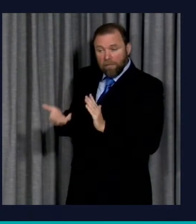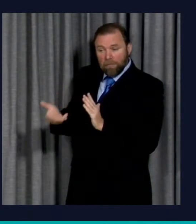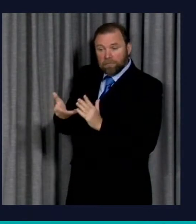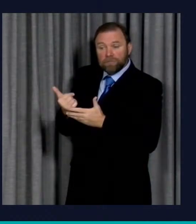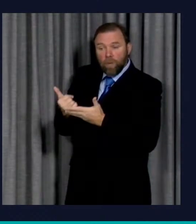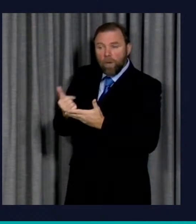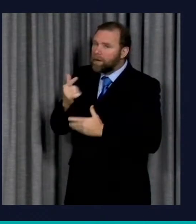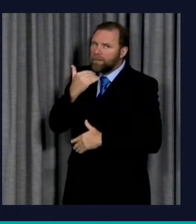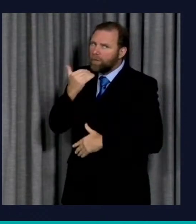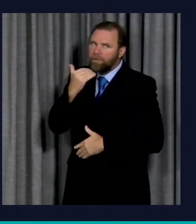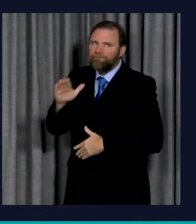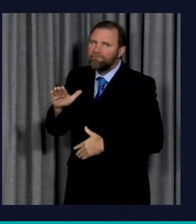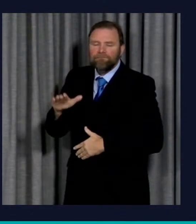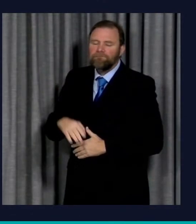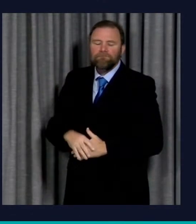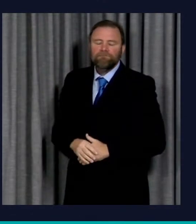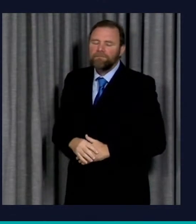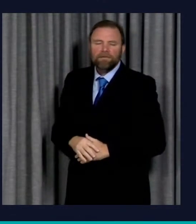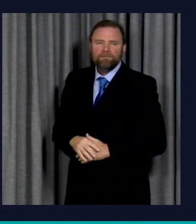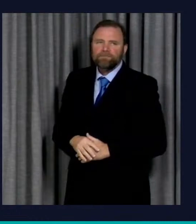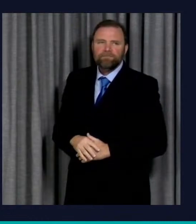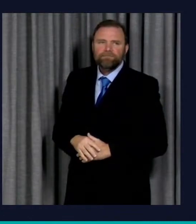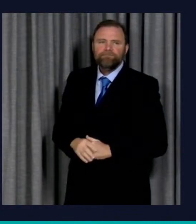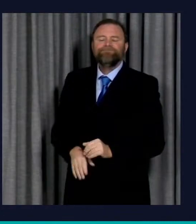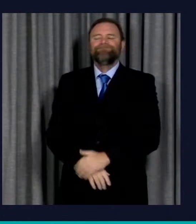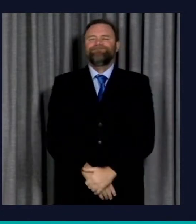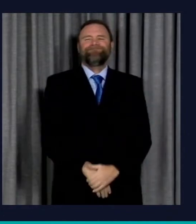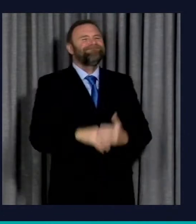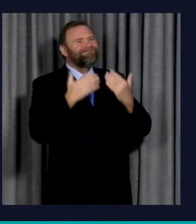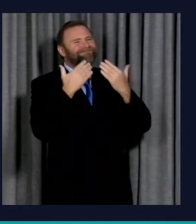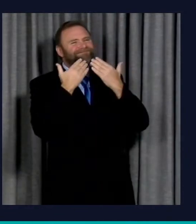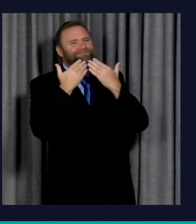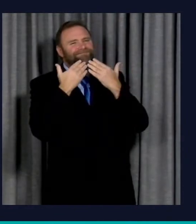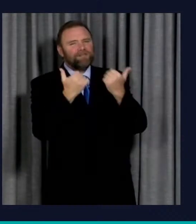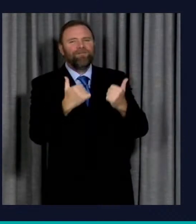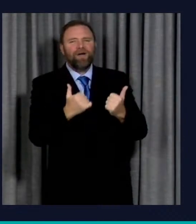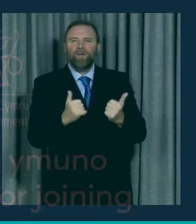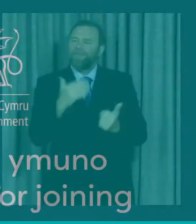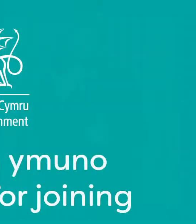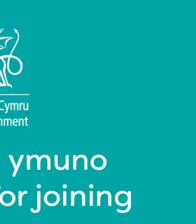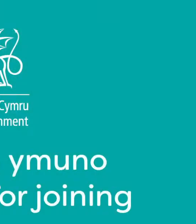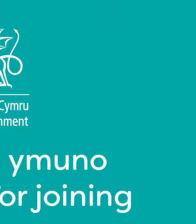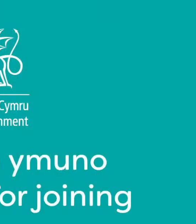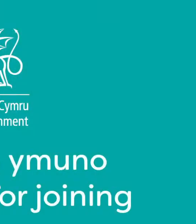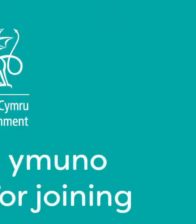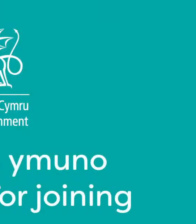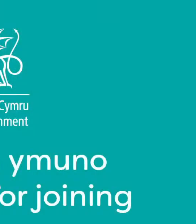not sufficient. Diolch yn fawr. Thank you all very much indeed.